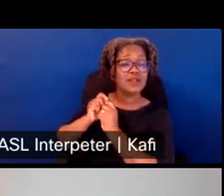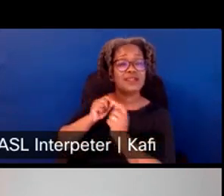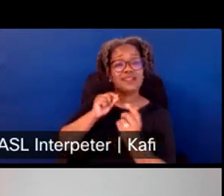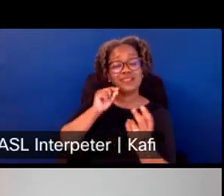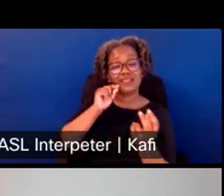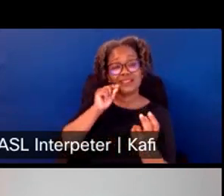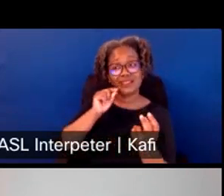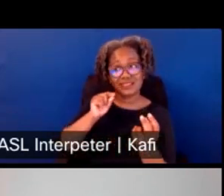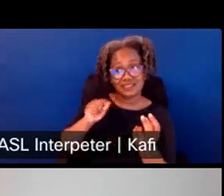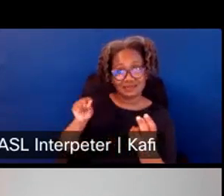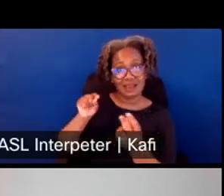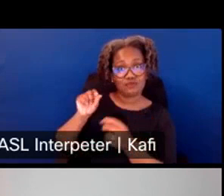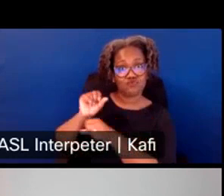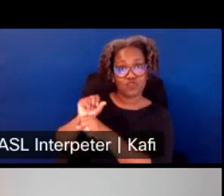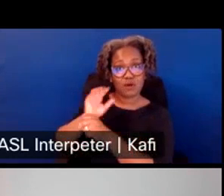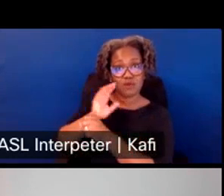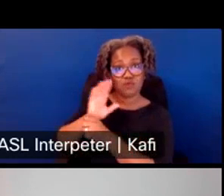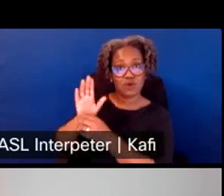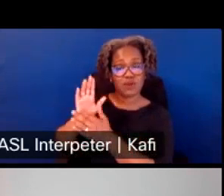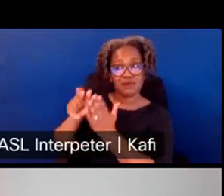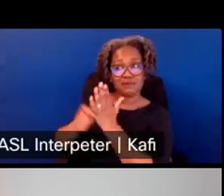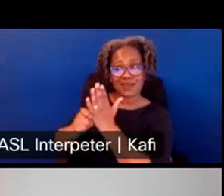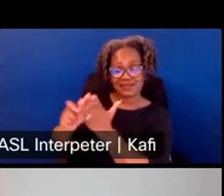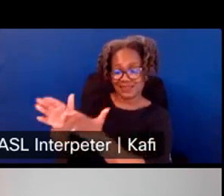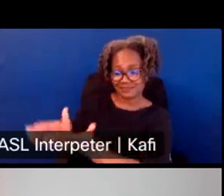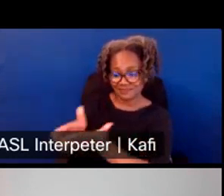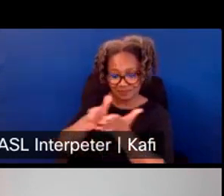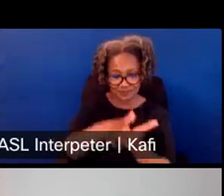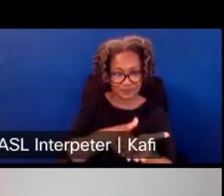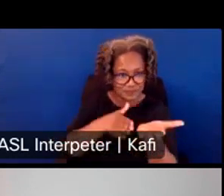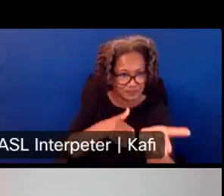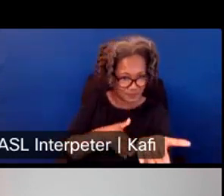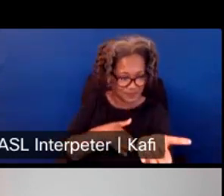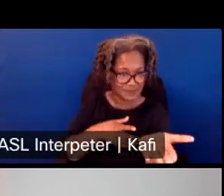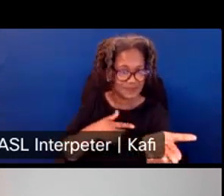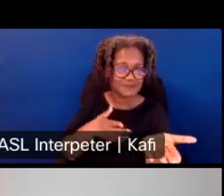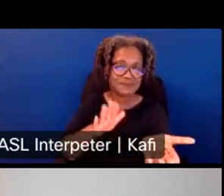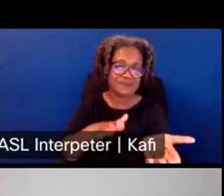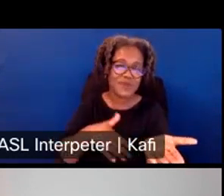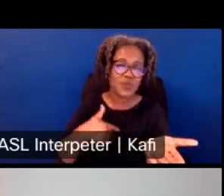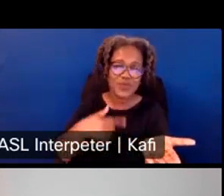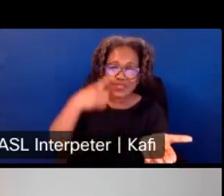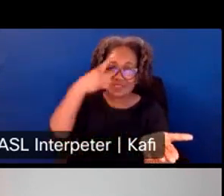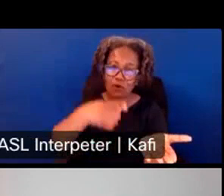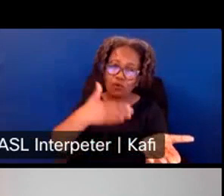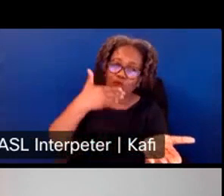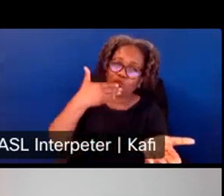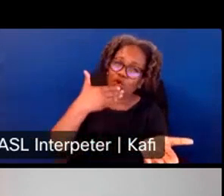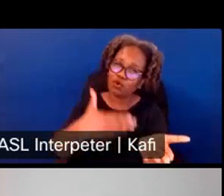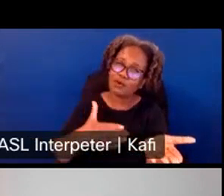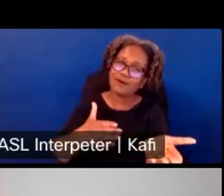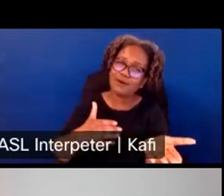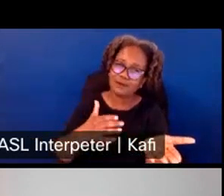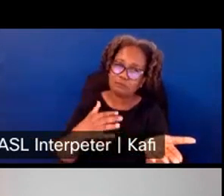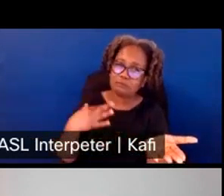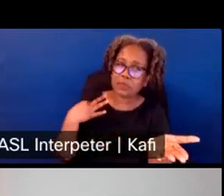know, well, we think you're a great candidate. We think you will be a great asset to our organization. And we do have a